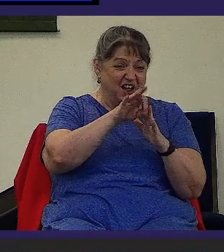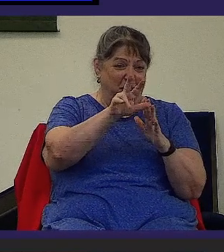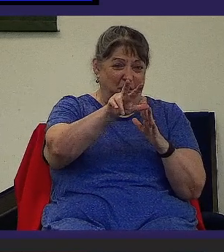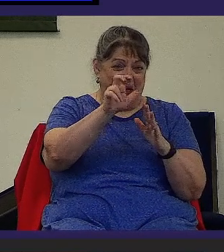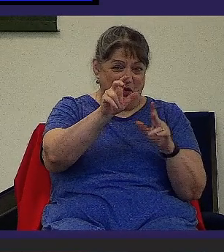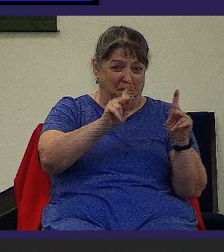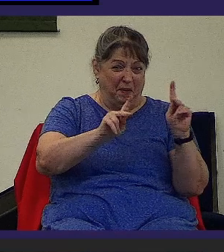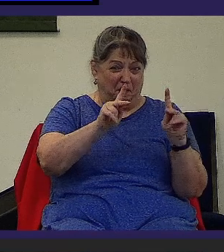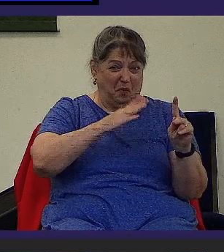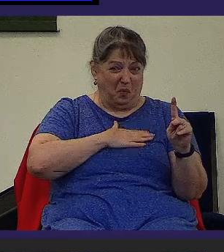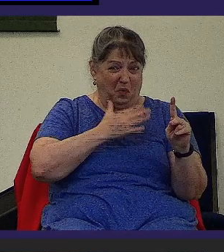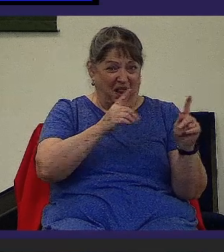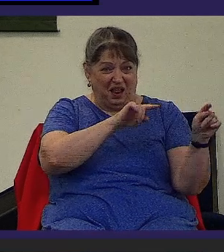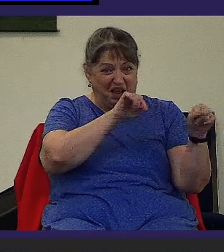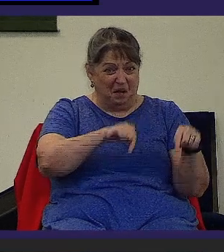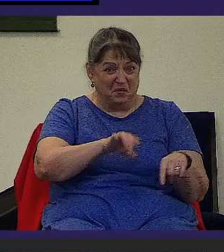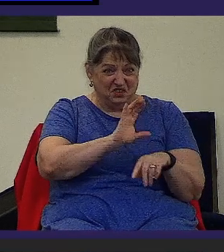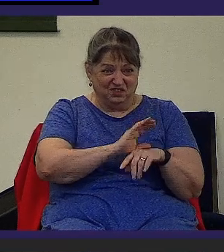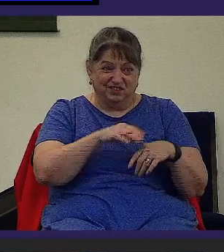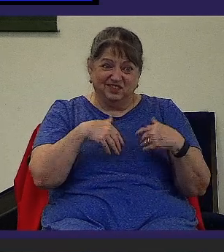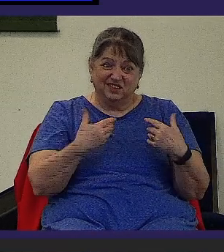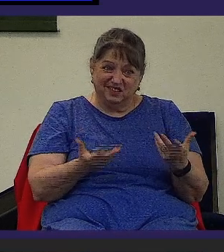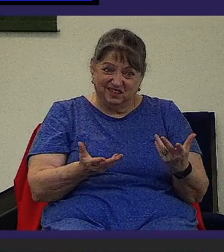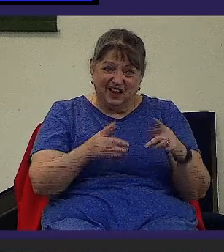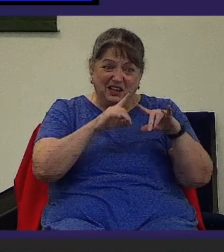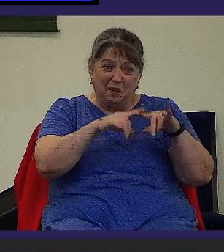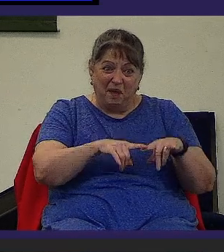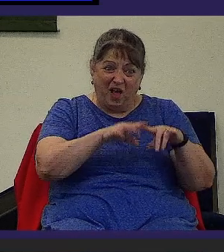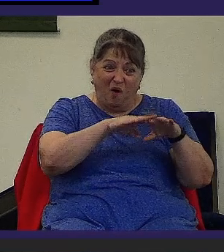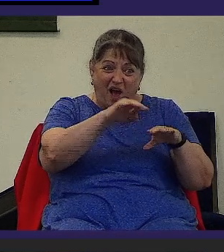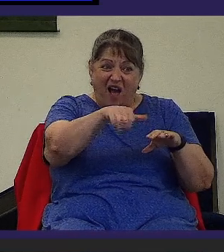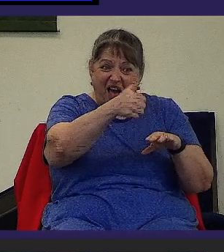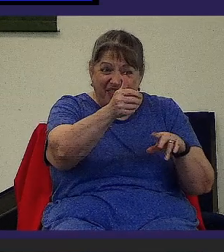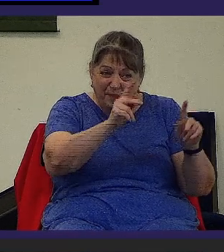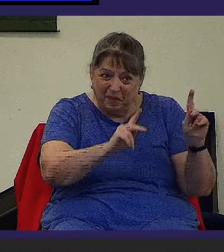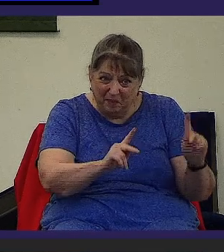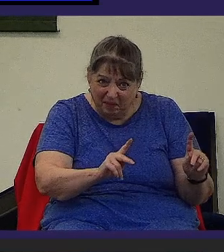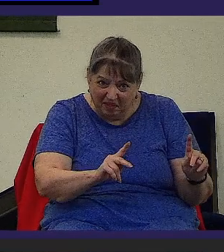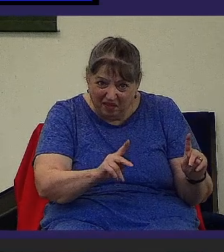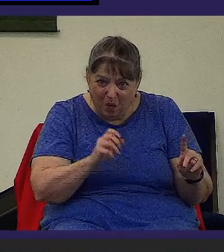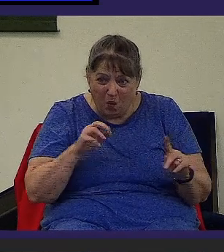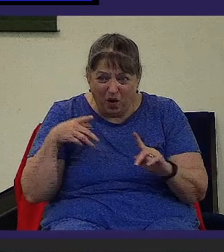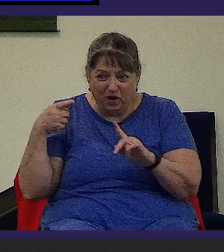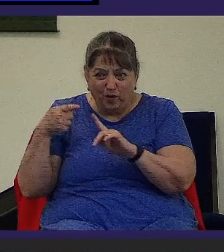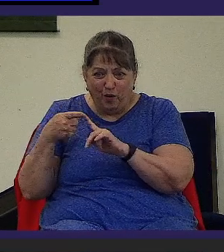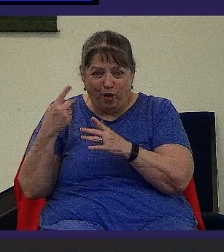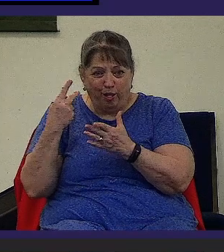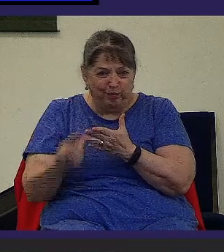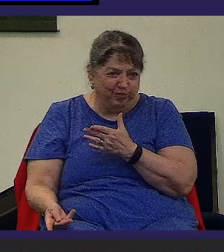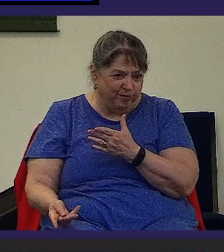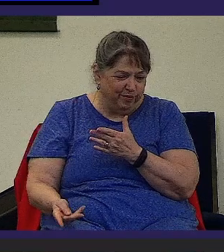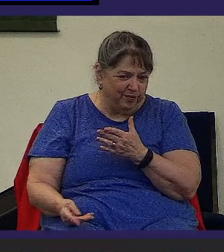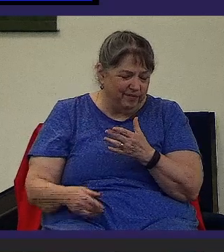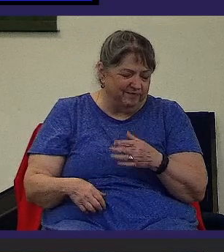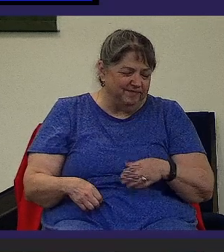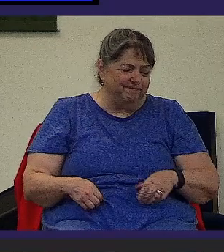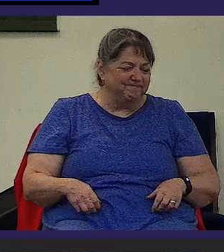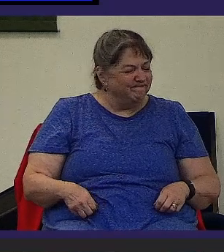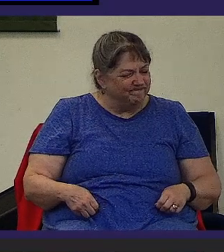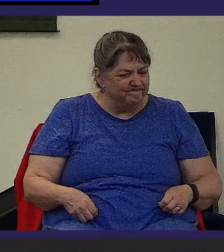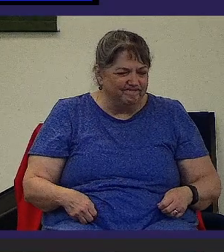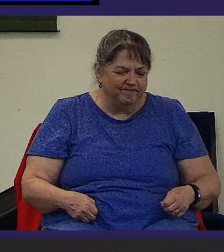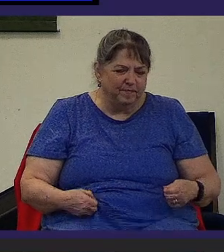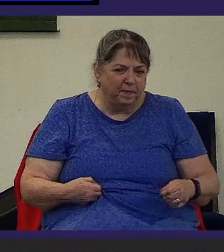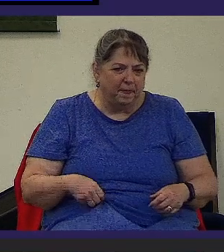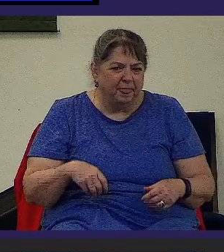a part of their lives to get the church and if they don't do that your goal has just fallen to the wayside their healthy goals and their